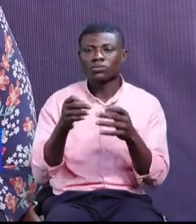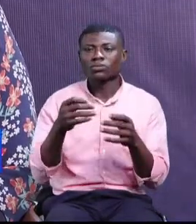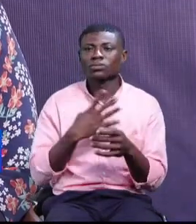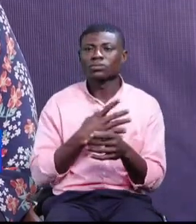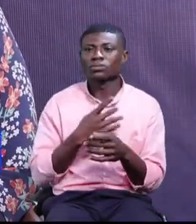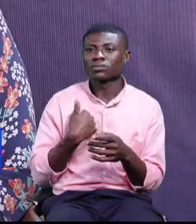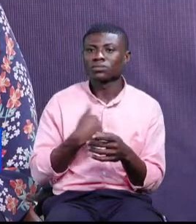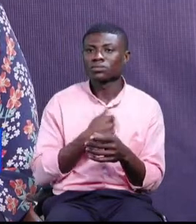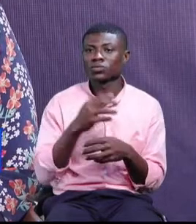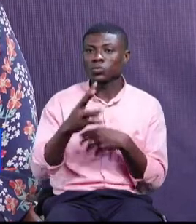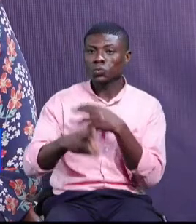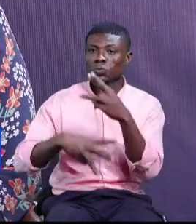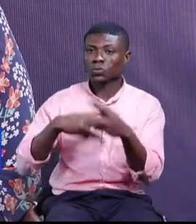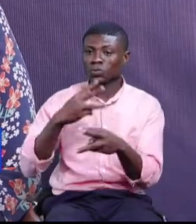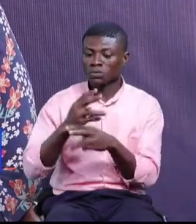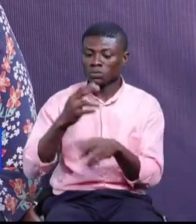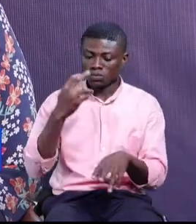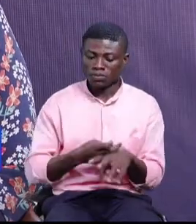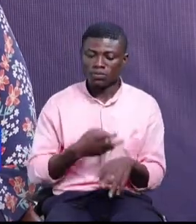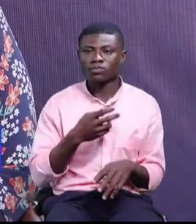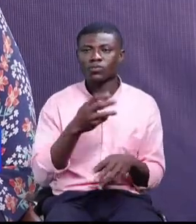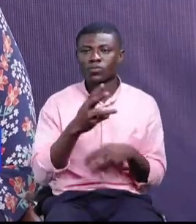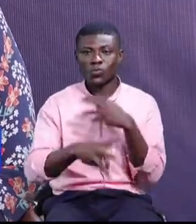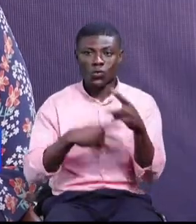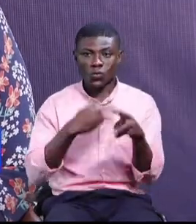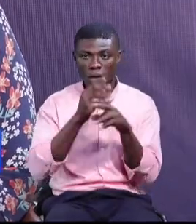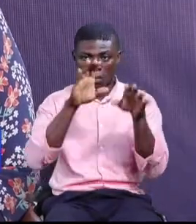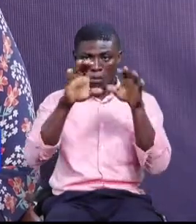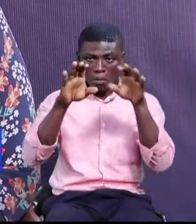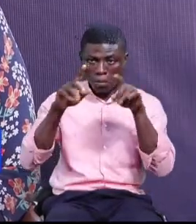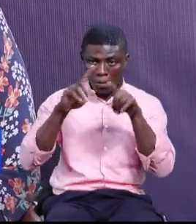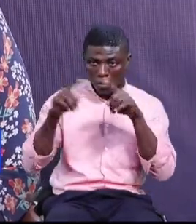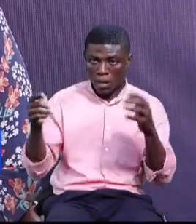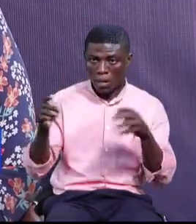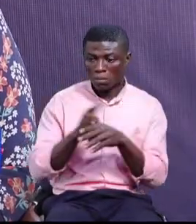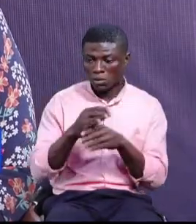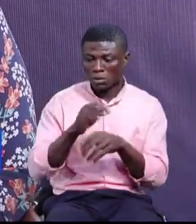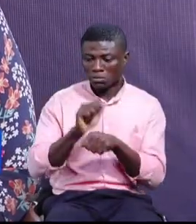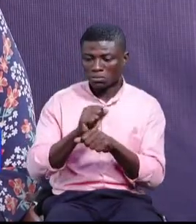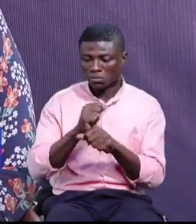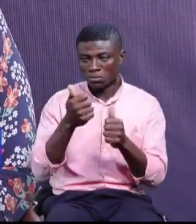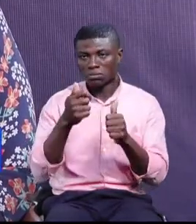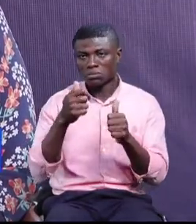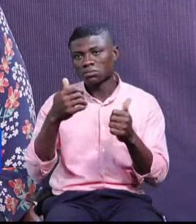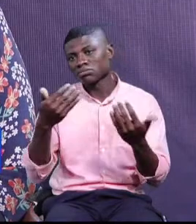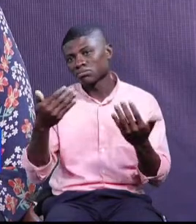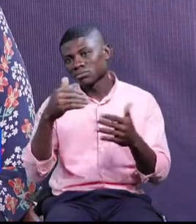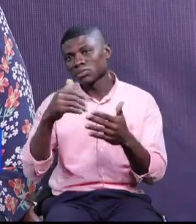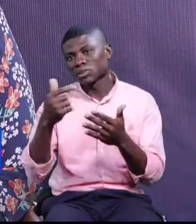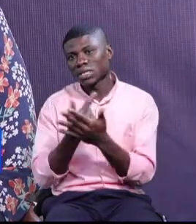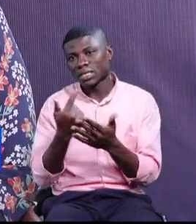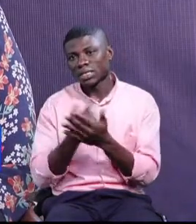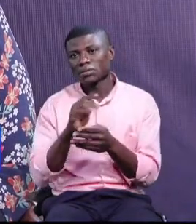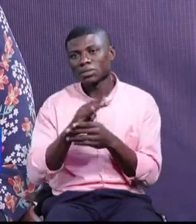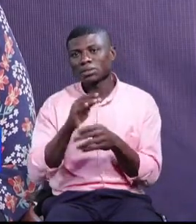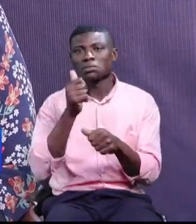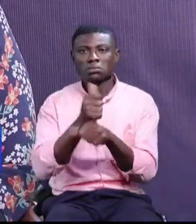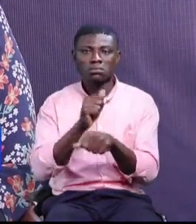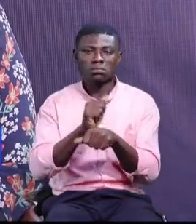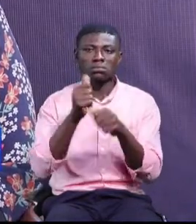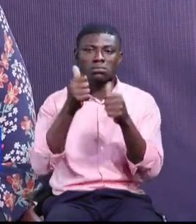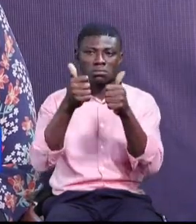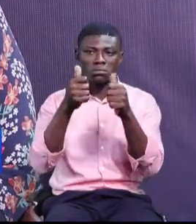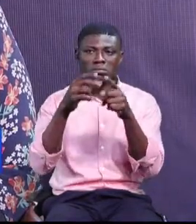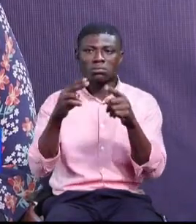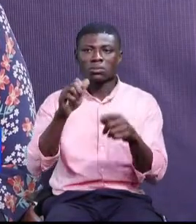said, globally there is hardship, but then businesses are doing so well. Even Ghanaian businesses are doing well. Look at